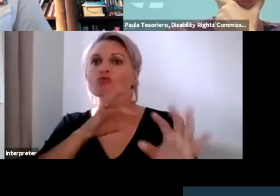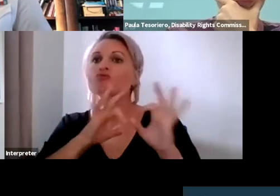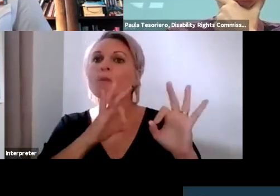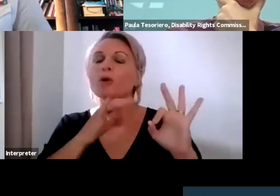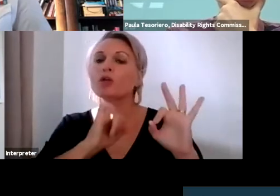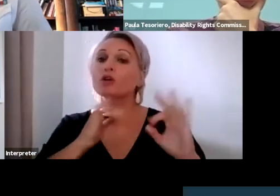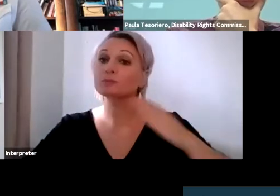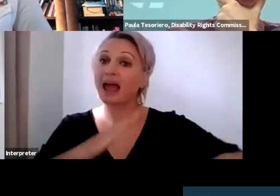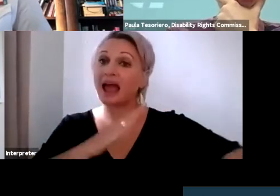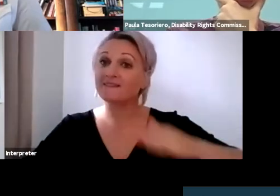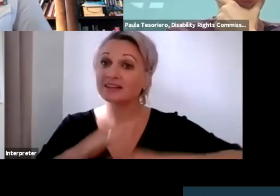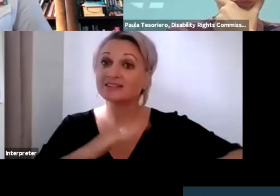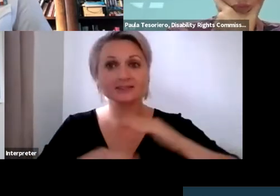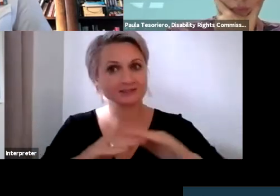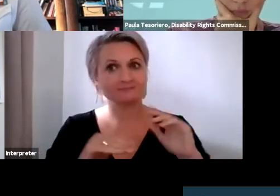So,